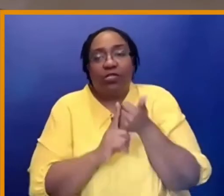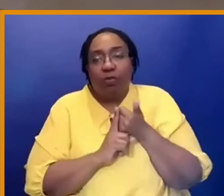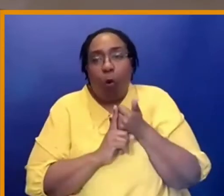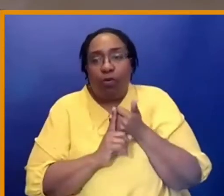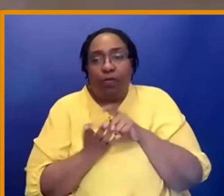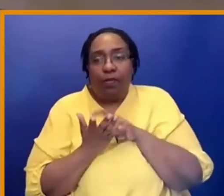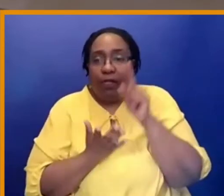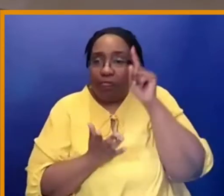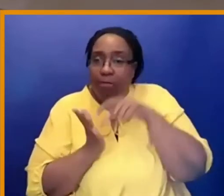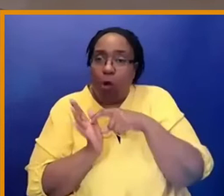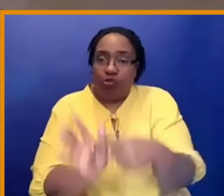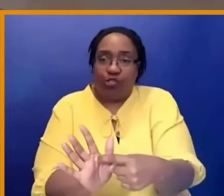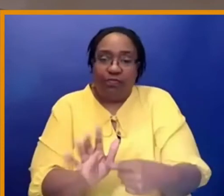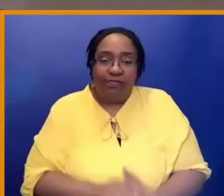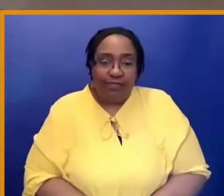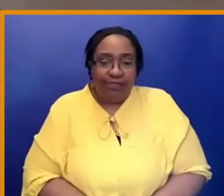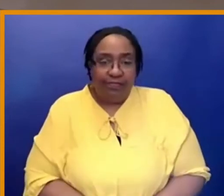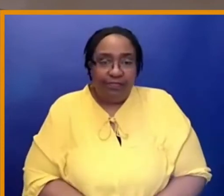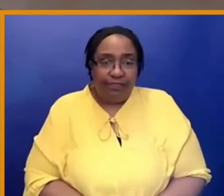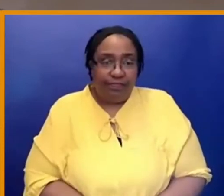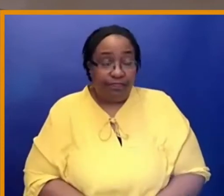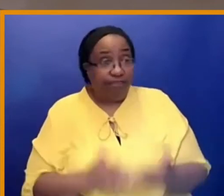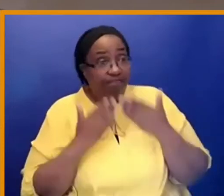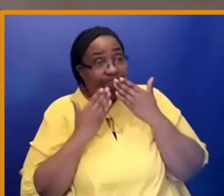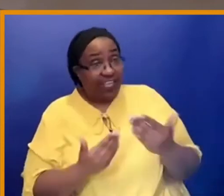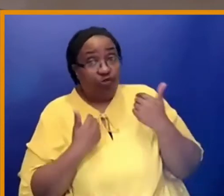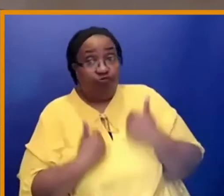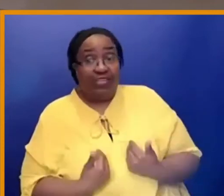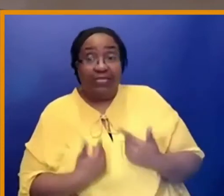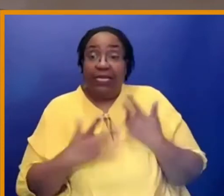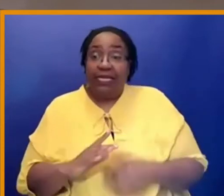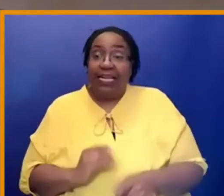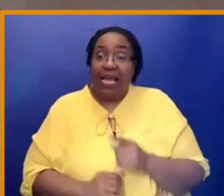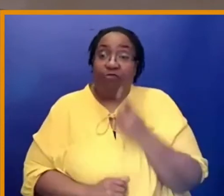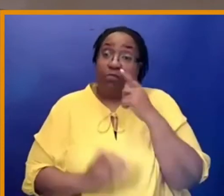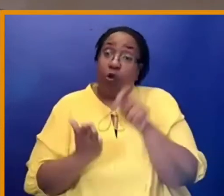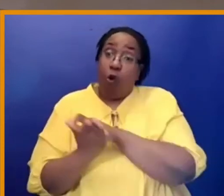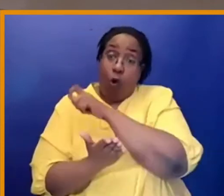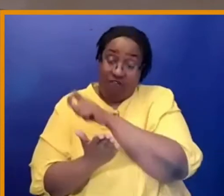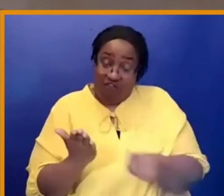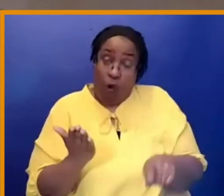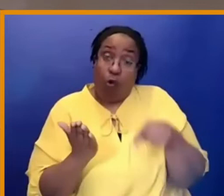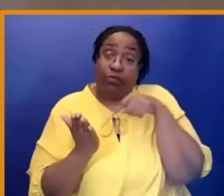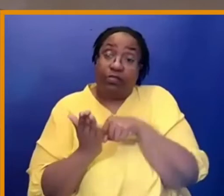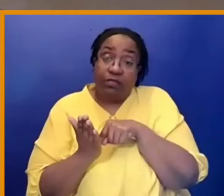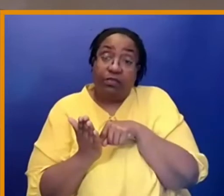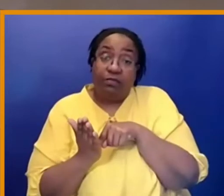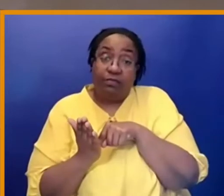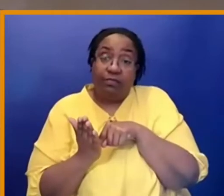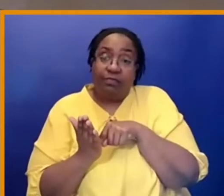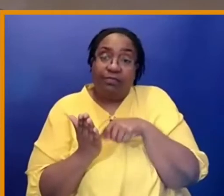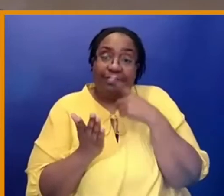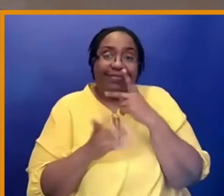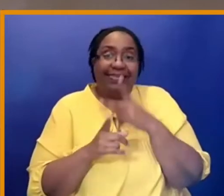Thank you, Richard. We now move to a single vote on the motion, which will take place in the polls tab in the